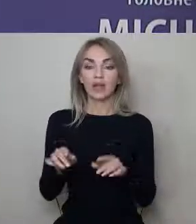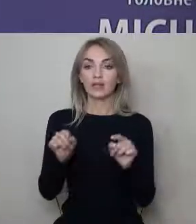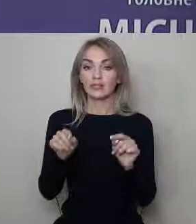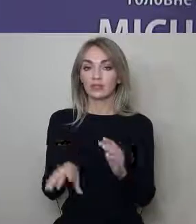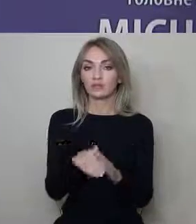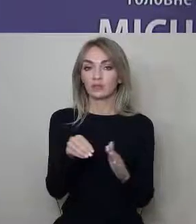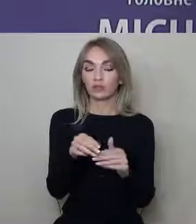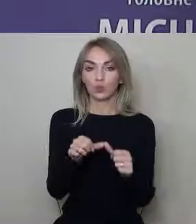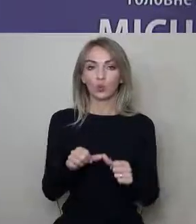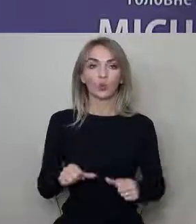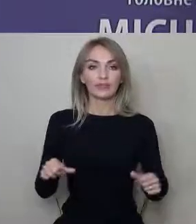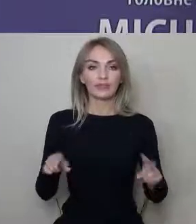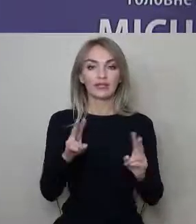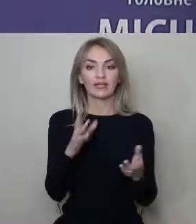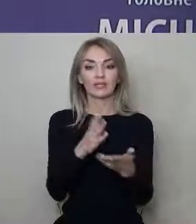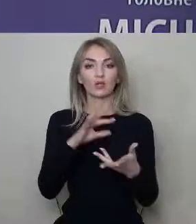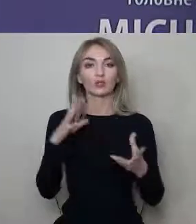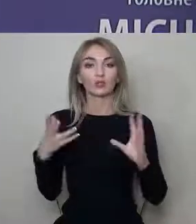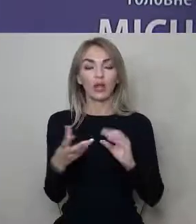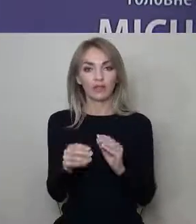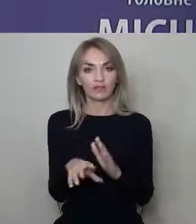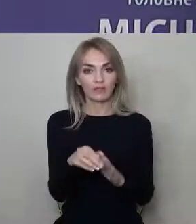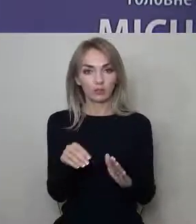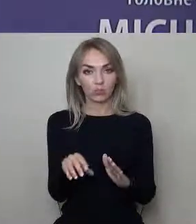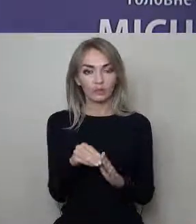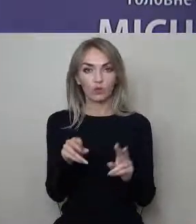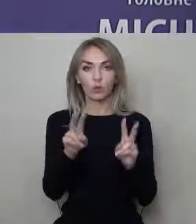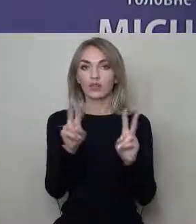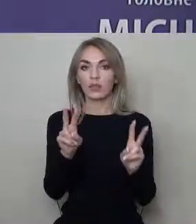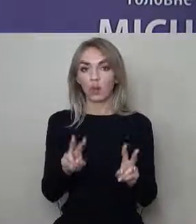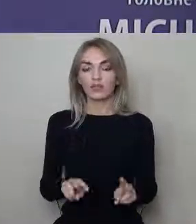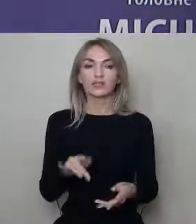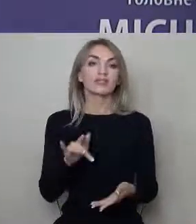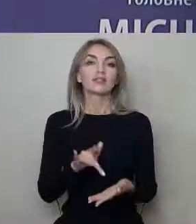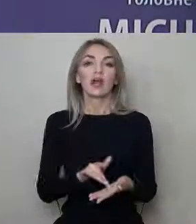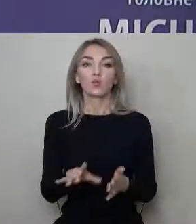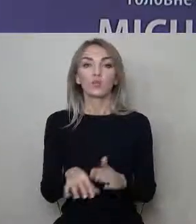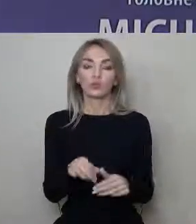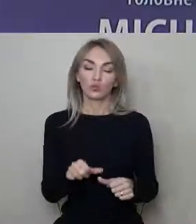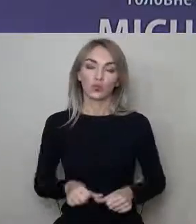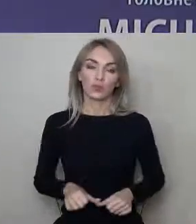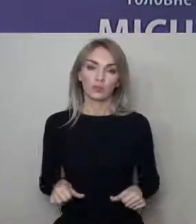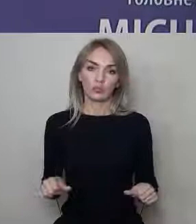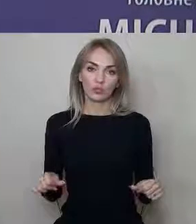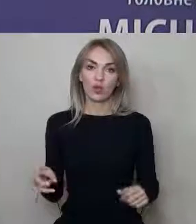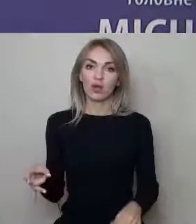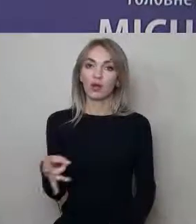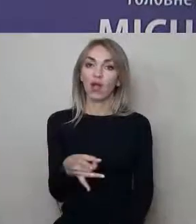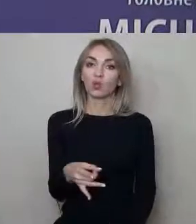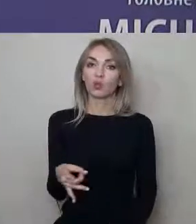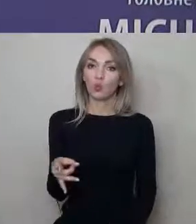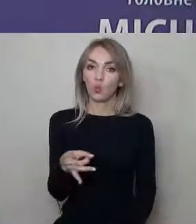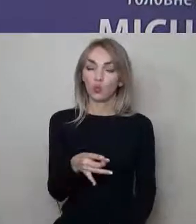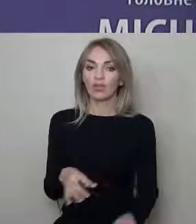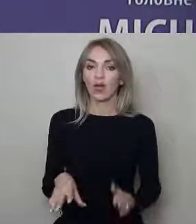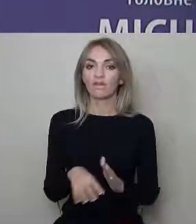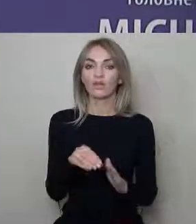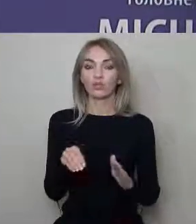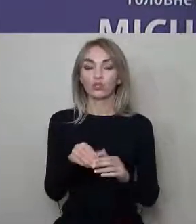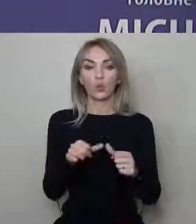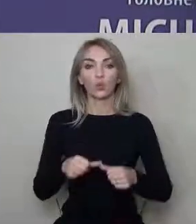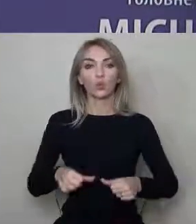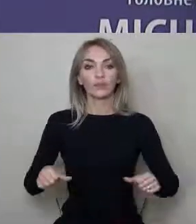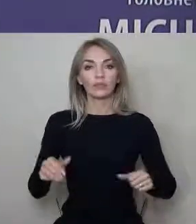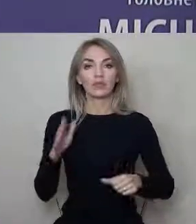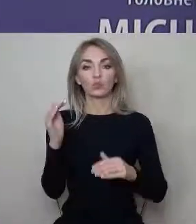that inaction of the Election Commission that established the results of the elections is handled by the CSC. Rayon